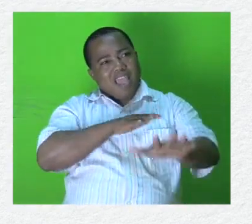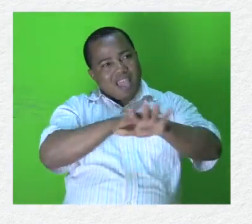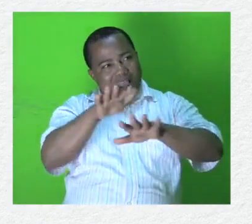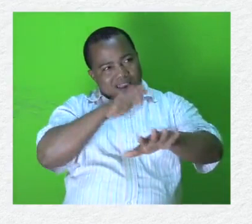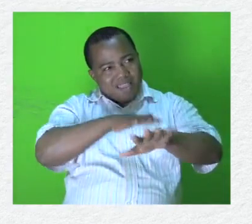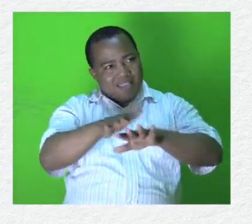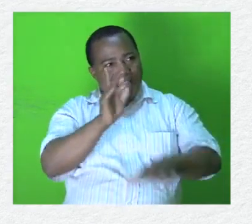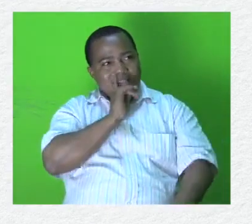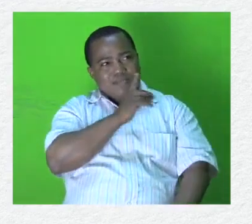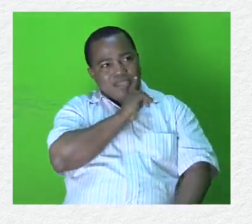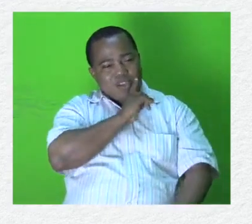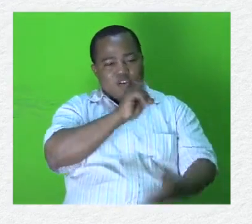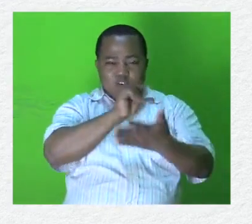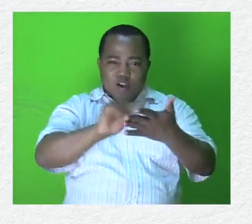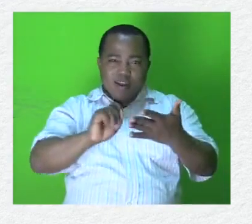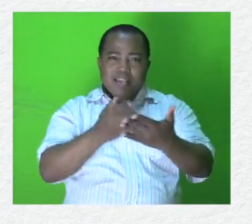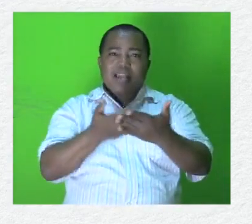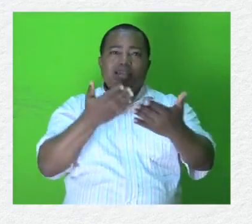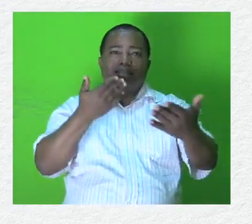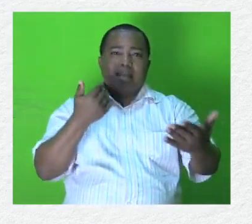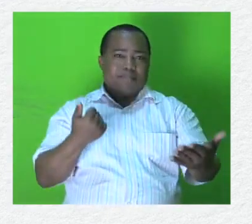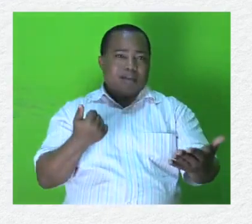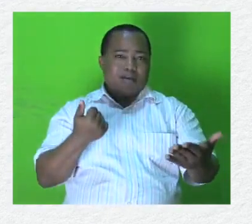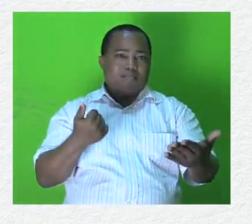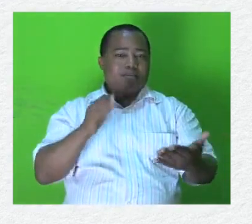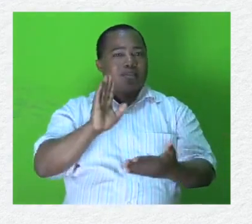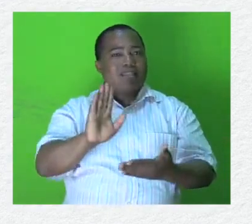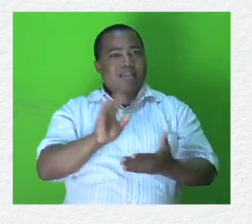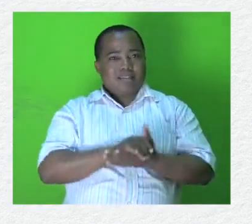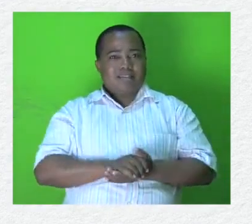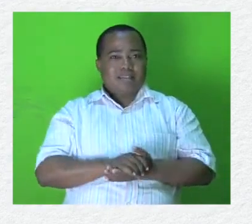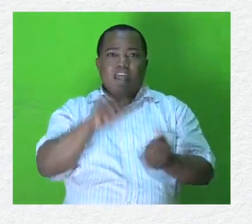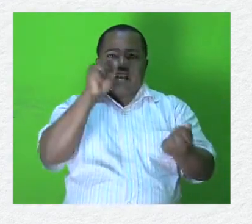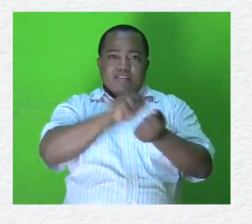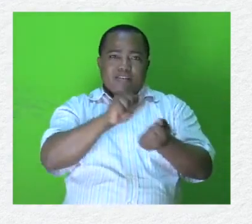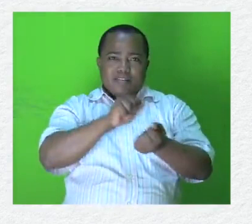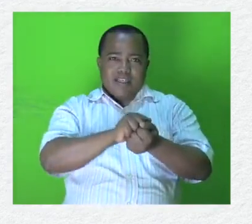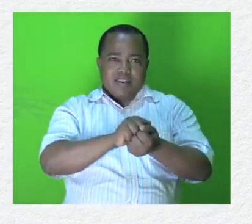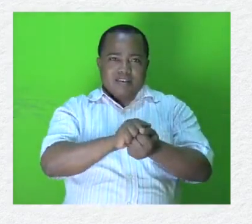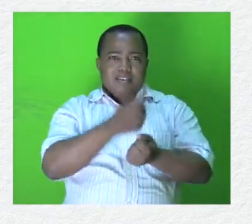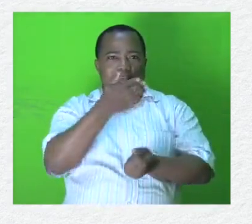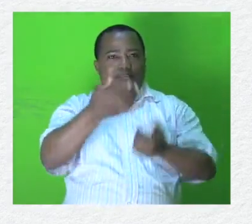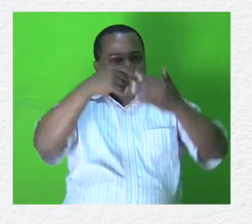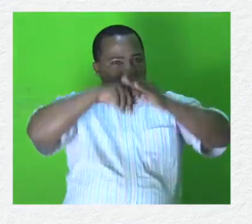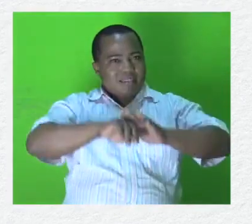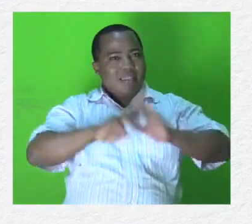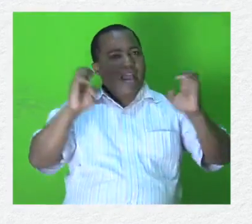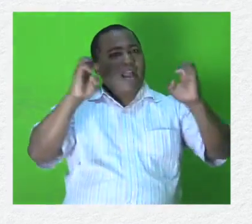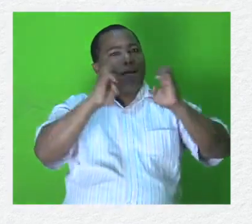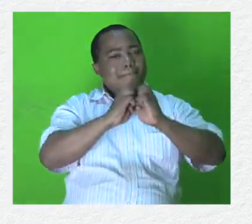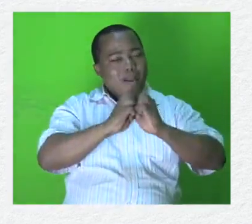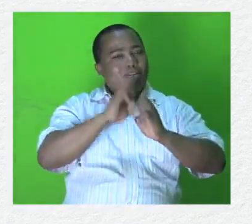Explain your answer by giving the reason for that difference. The properties of substance in a compound